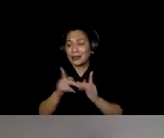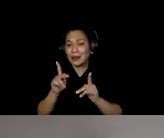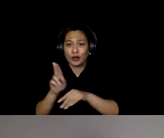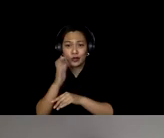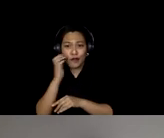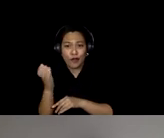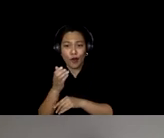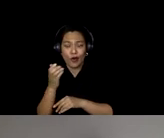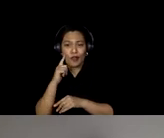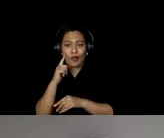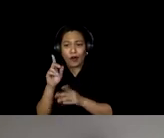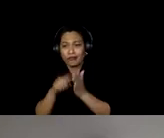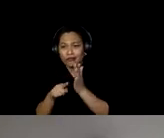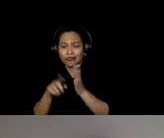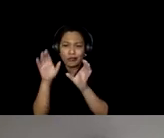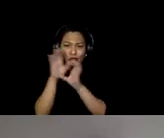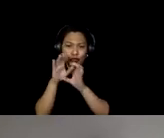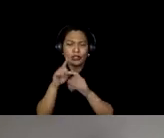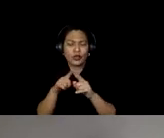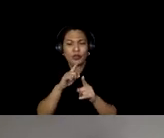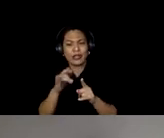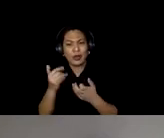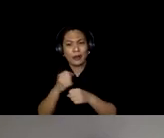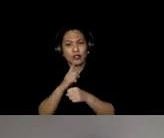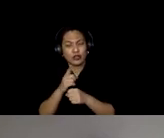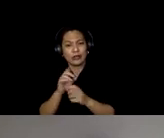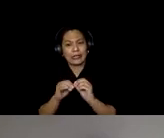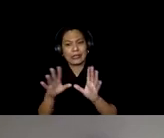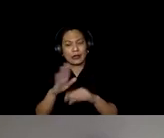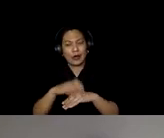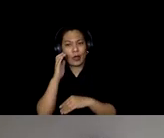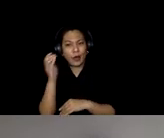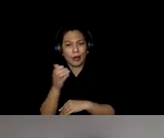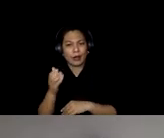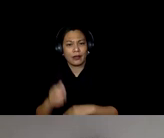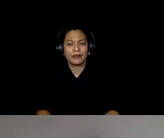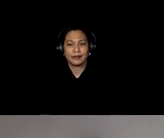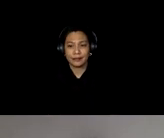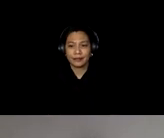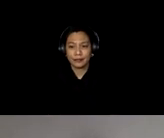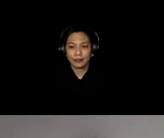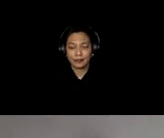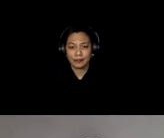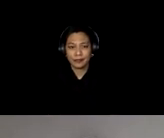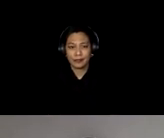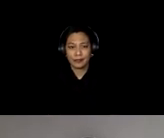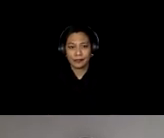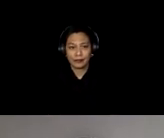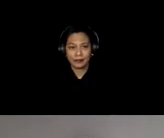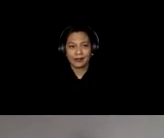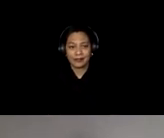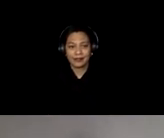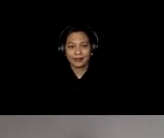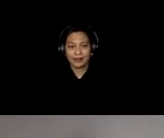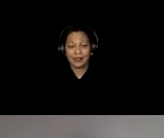sending people to a website, the mobile version works properly. Hey, Althea, before we move on to off page, mm-hmm.